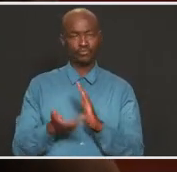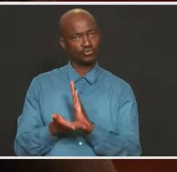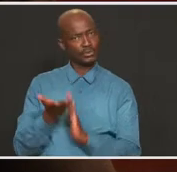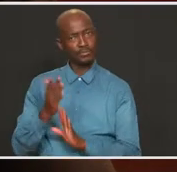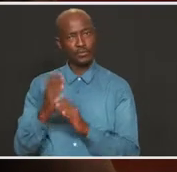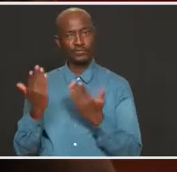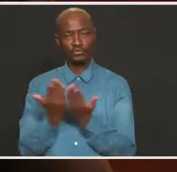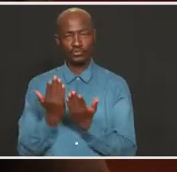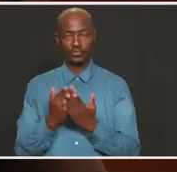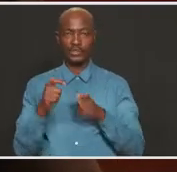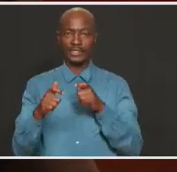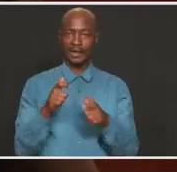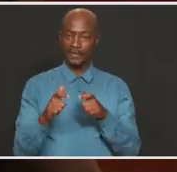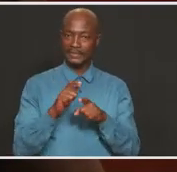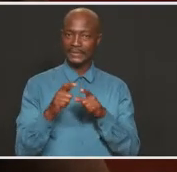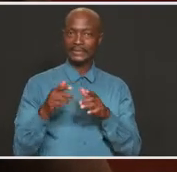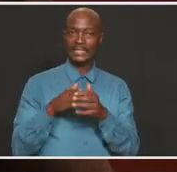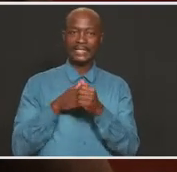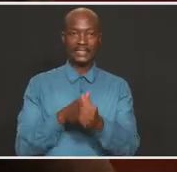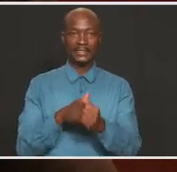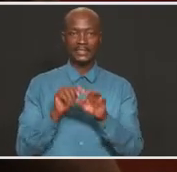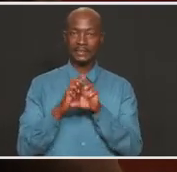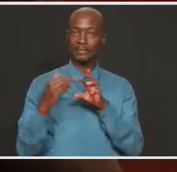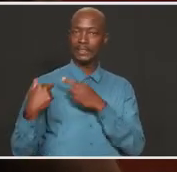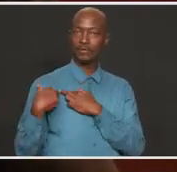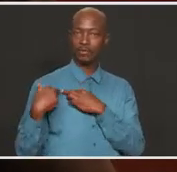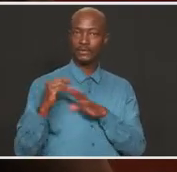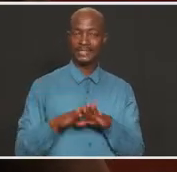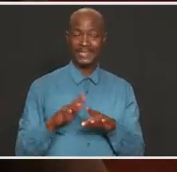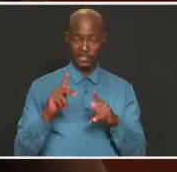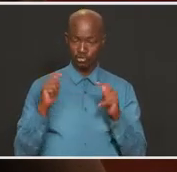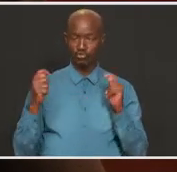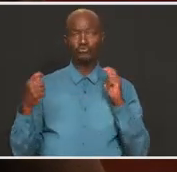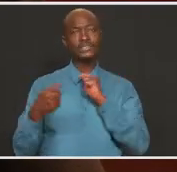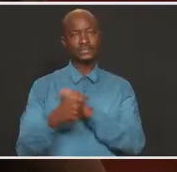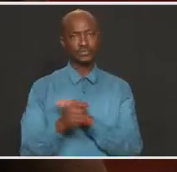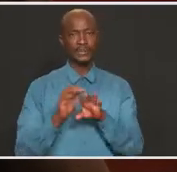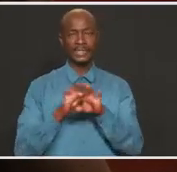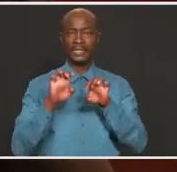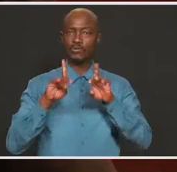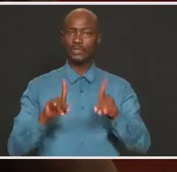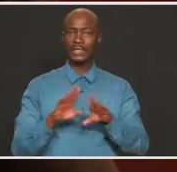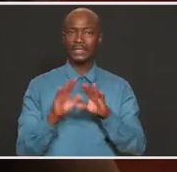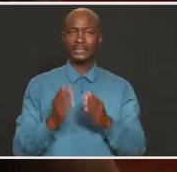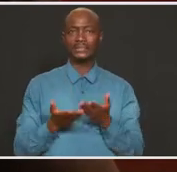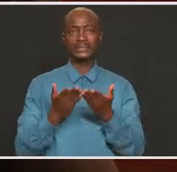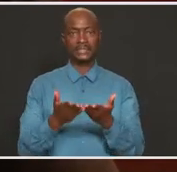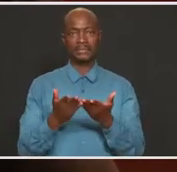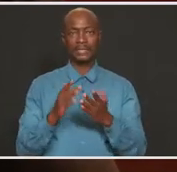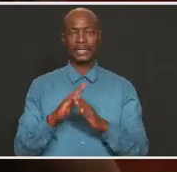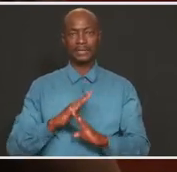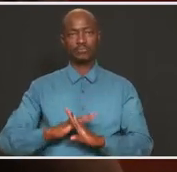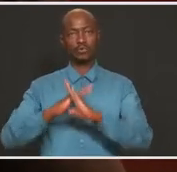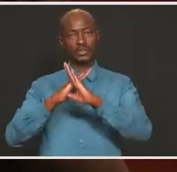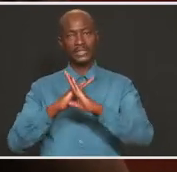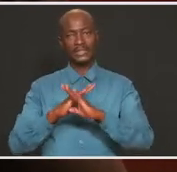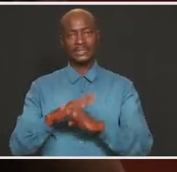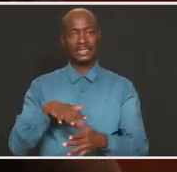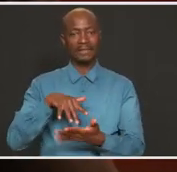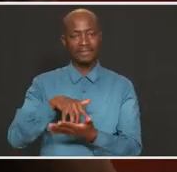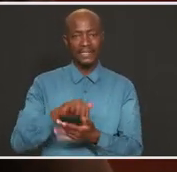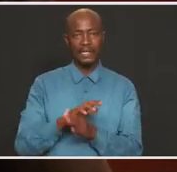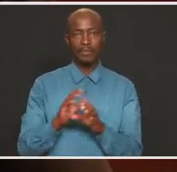leadership and accountability transforming Education Services and protecting vulnerable groups to ensure